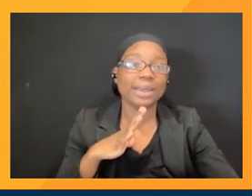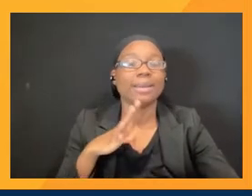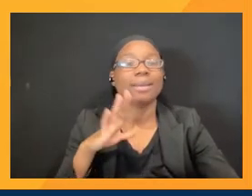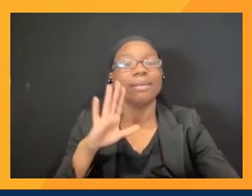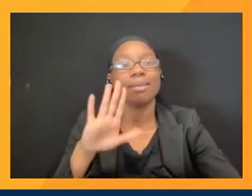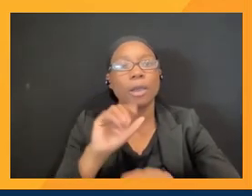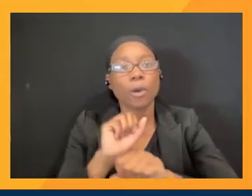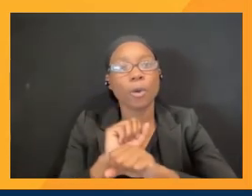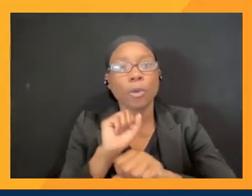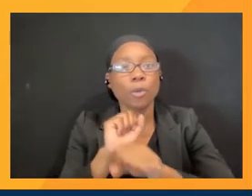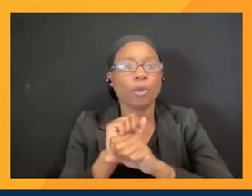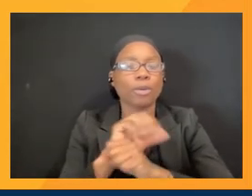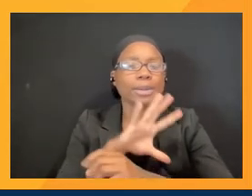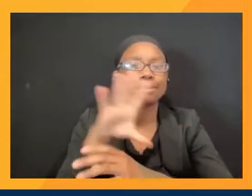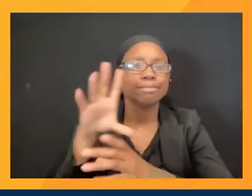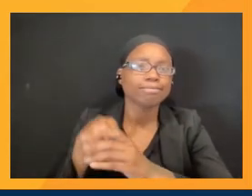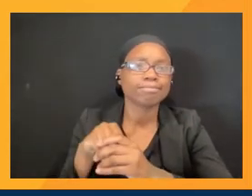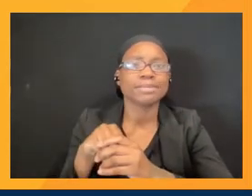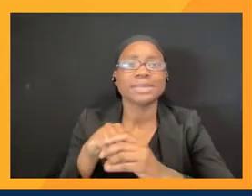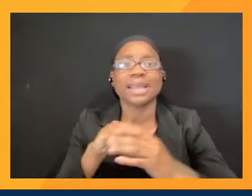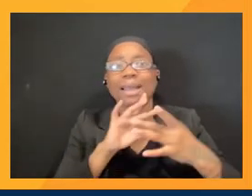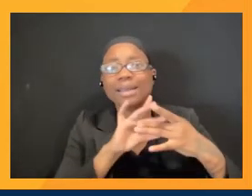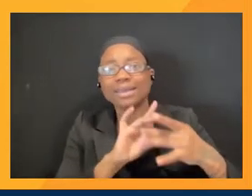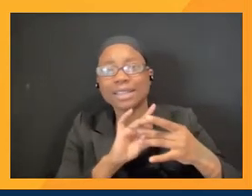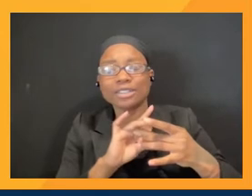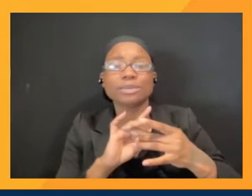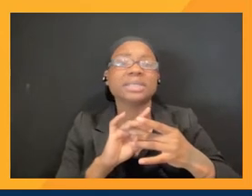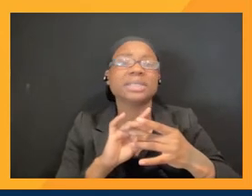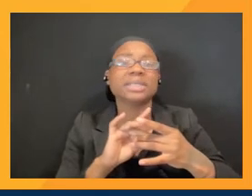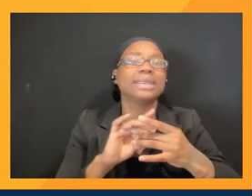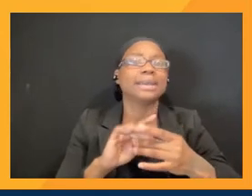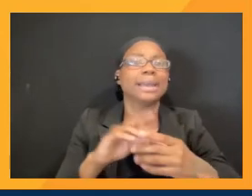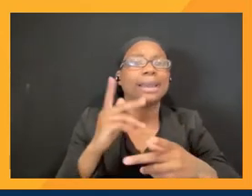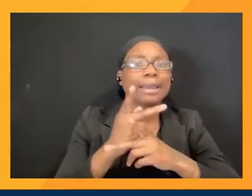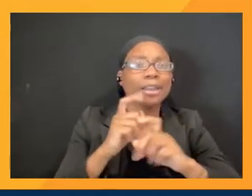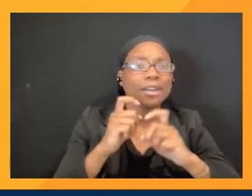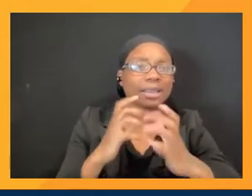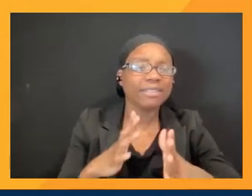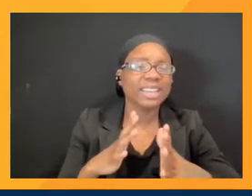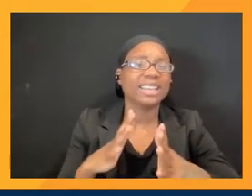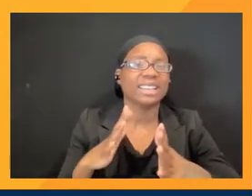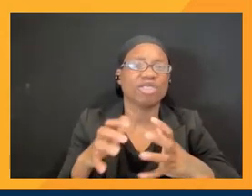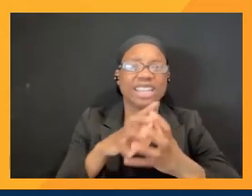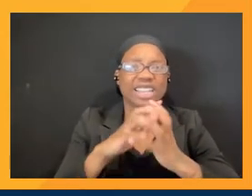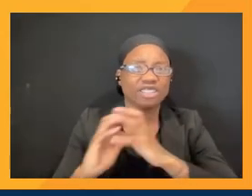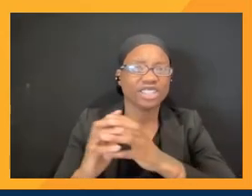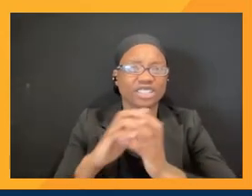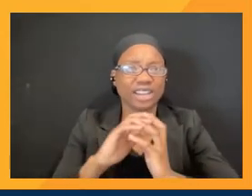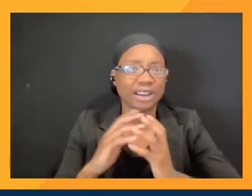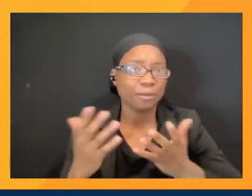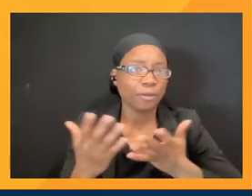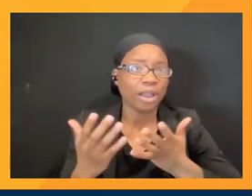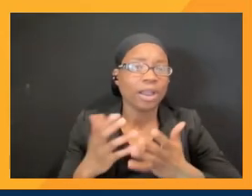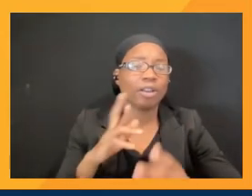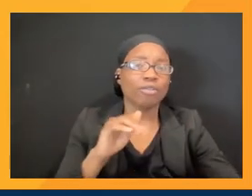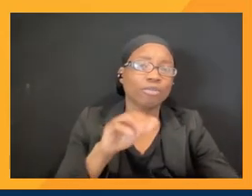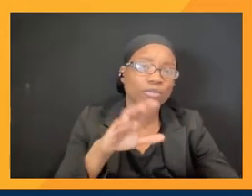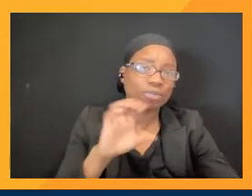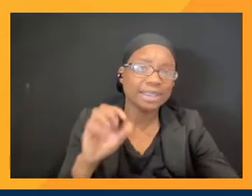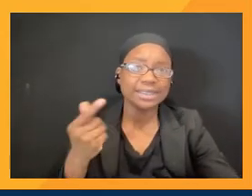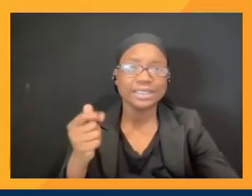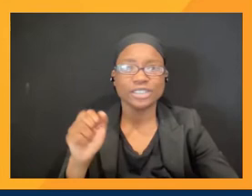women are never going to be able to fully participate in the economy. So that's going to be a gender divide that needs to be